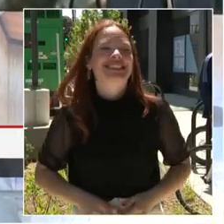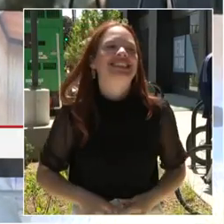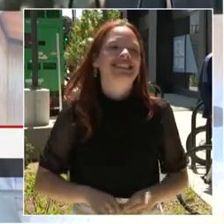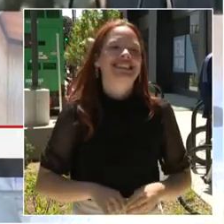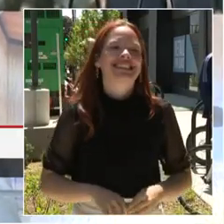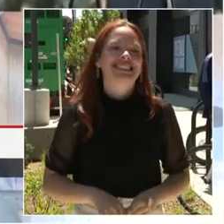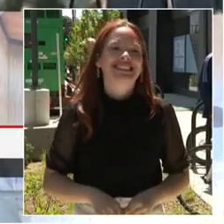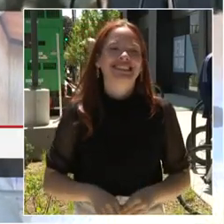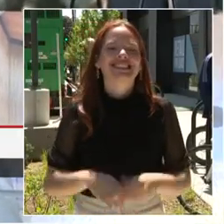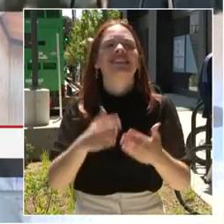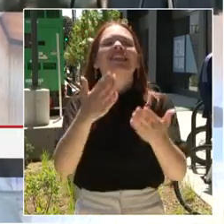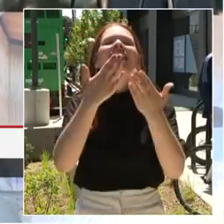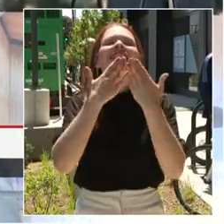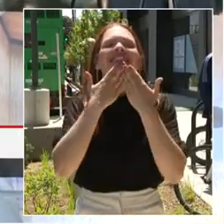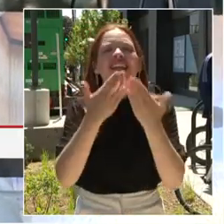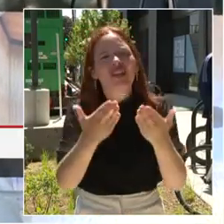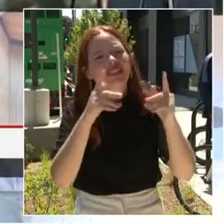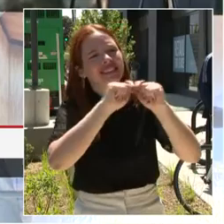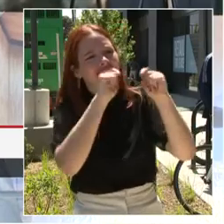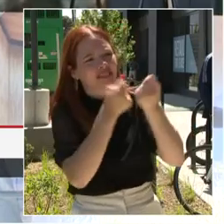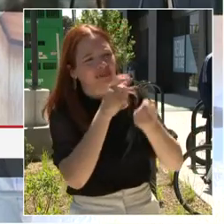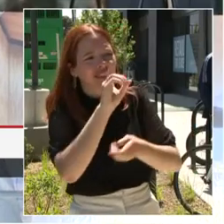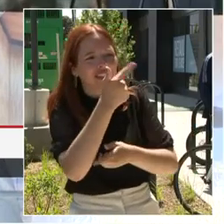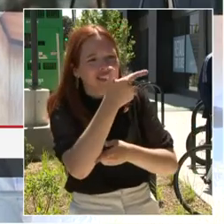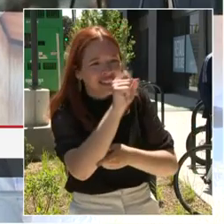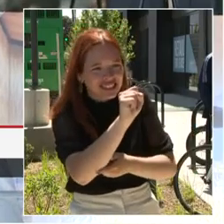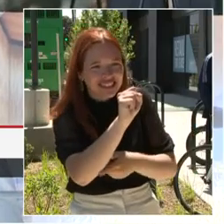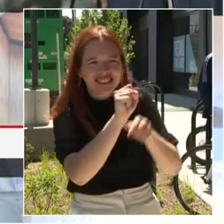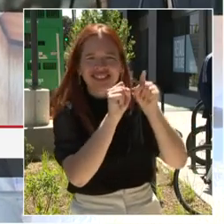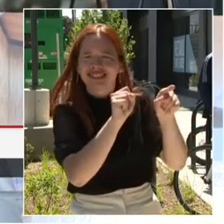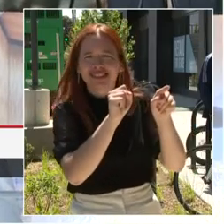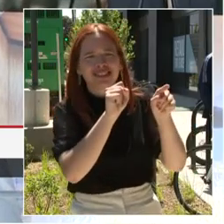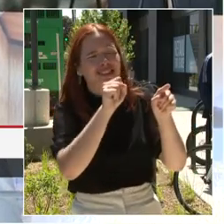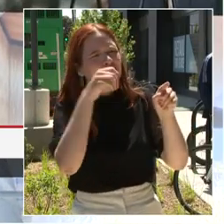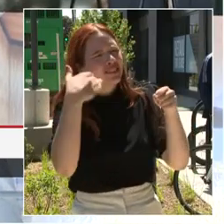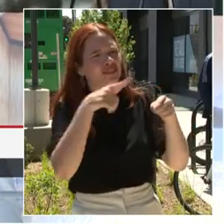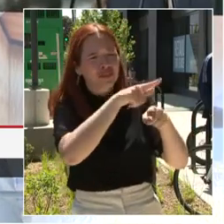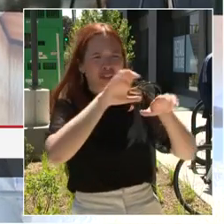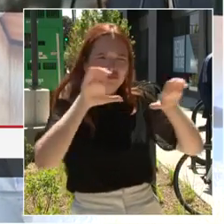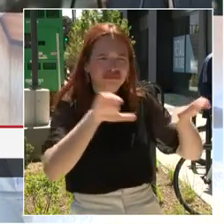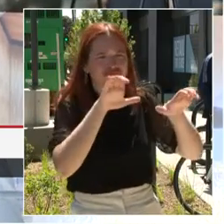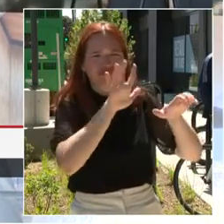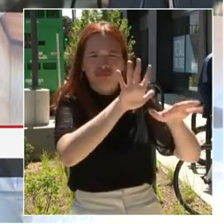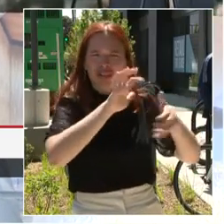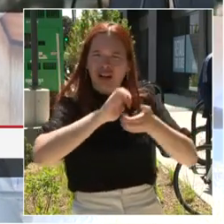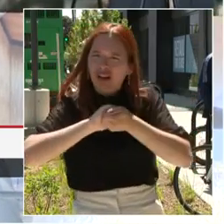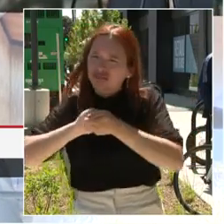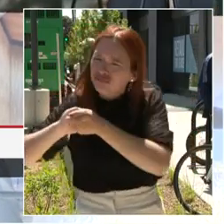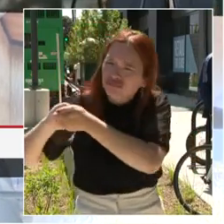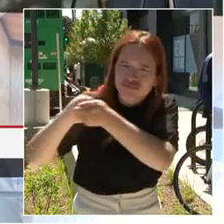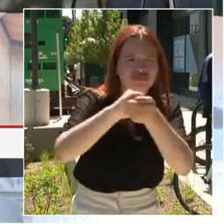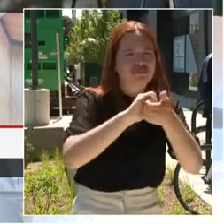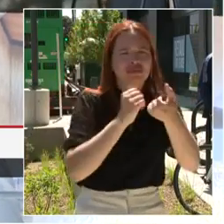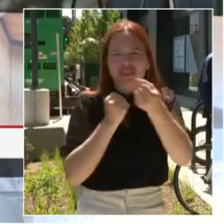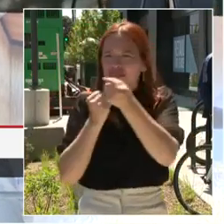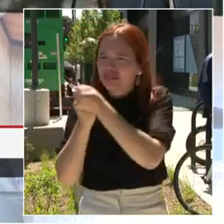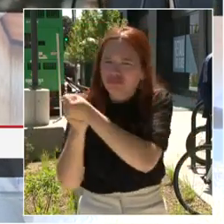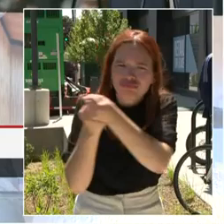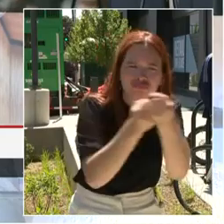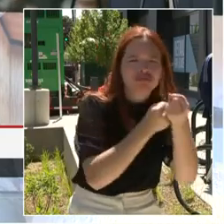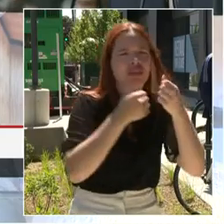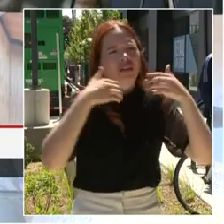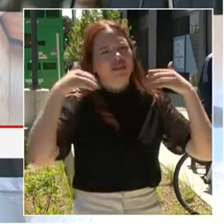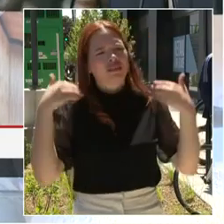I sincerely mean what I said. This doesn't work if we don't work together. Tawana, Rashad,